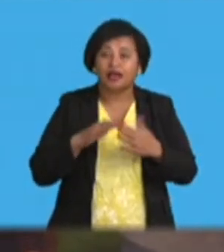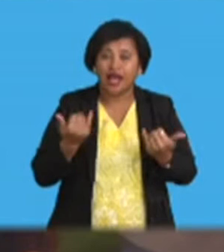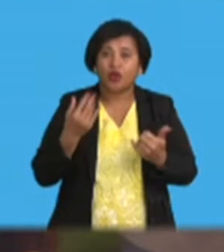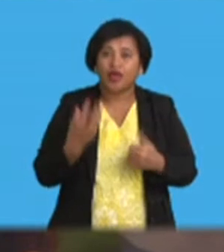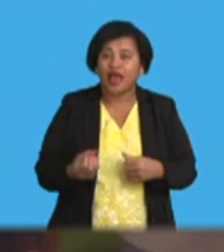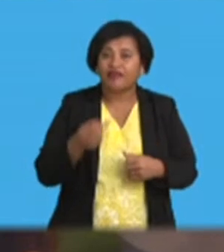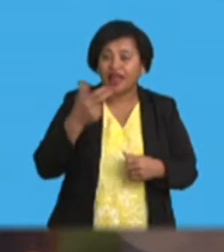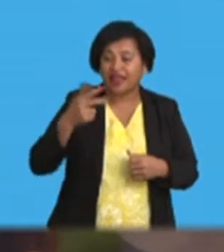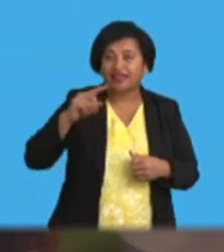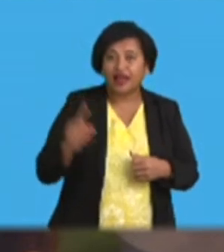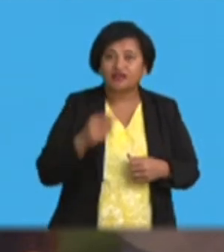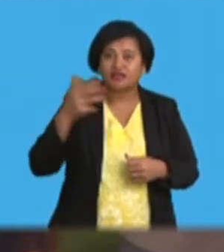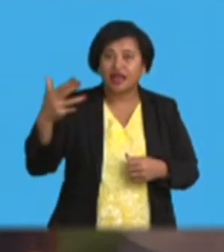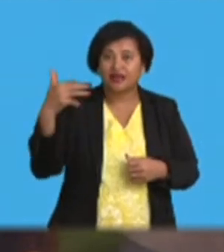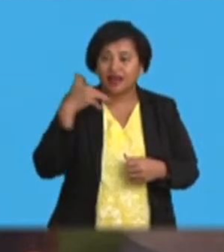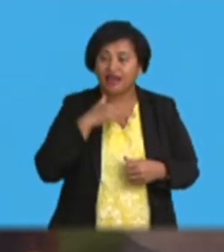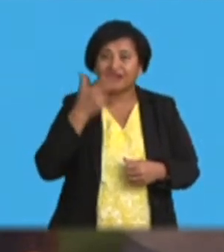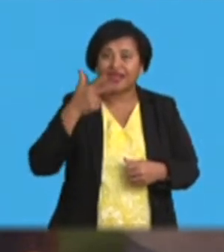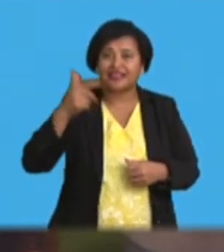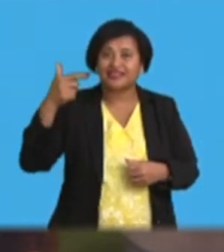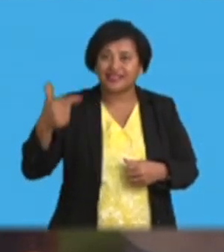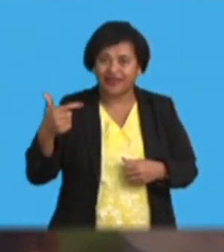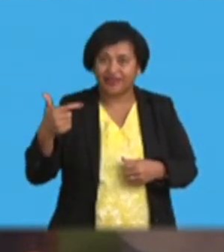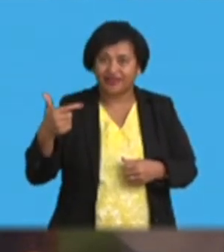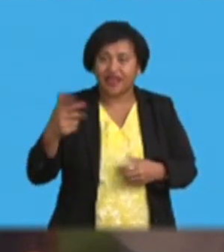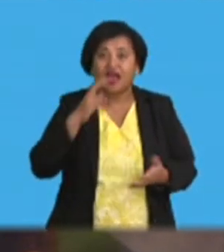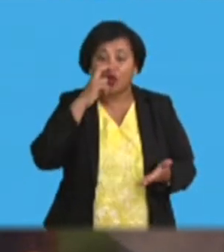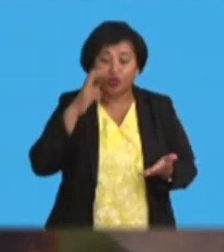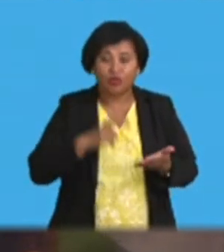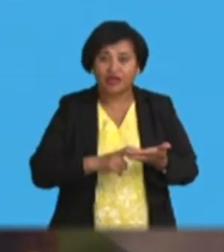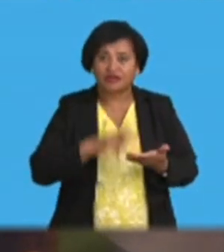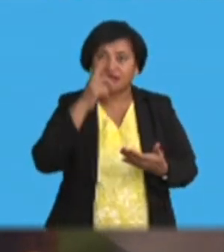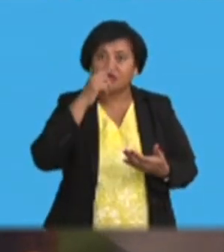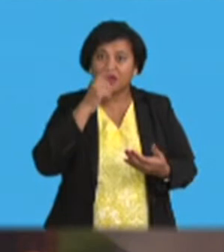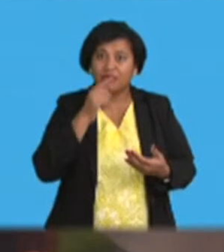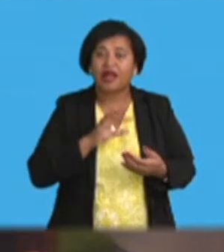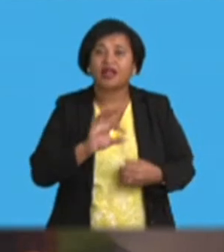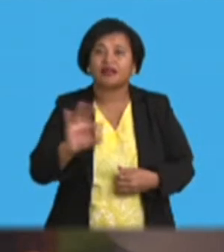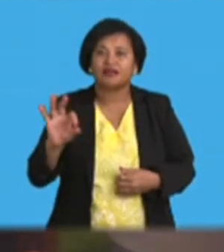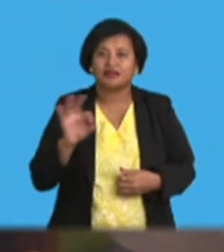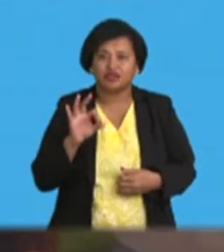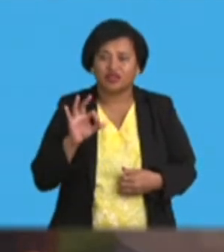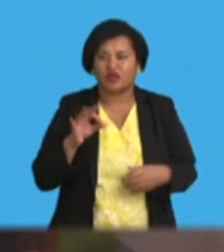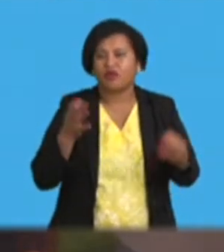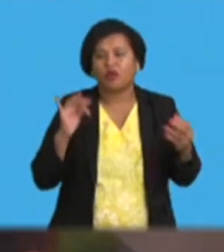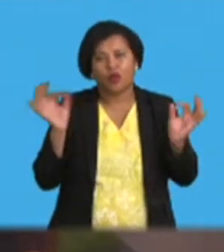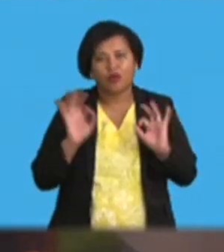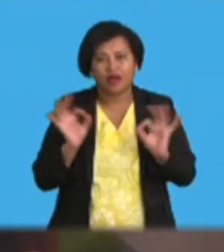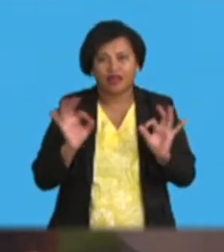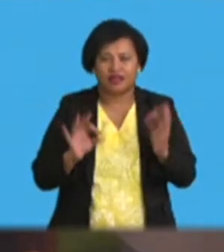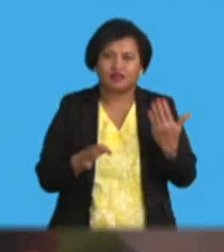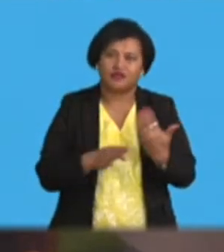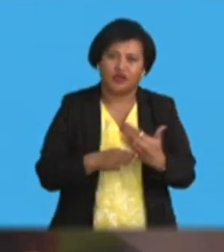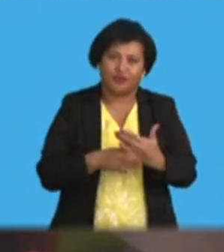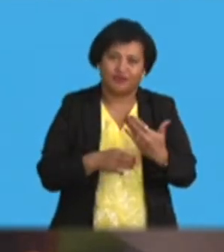8,697 registered unemployed clients. So that number has previously we had up